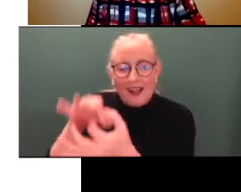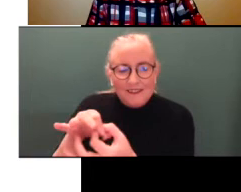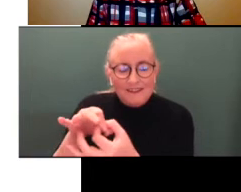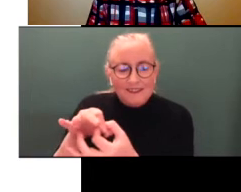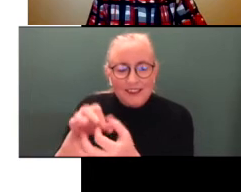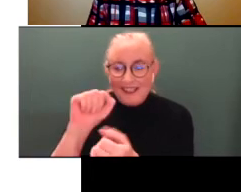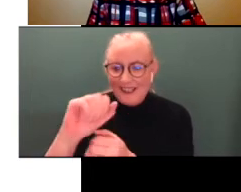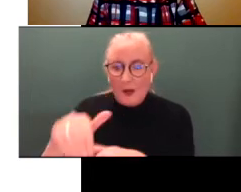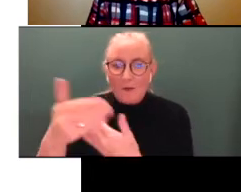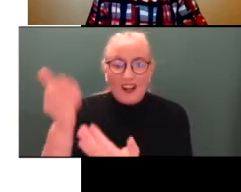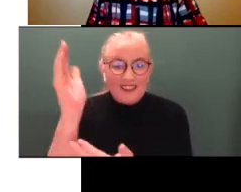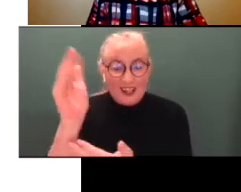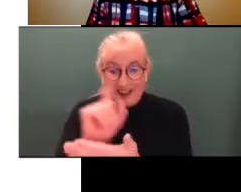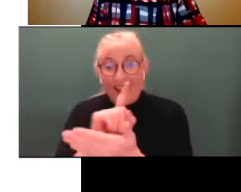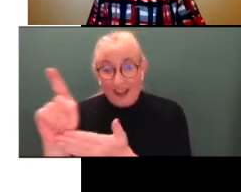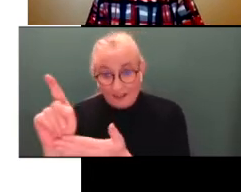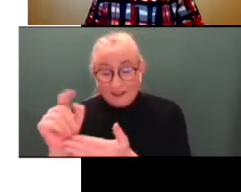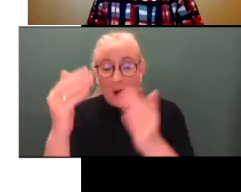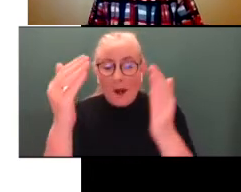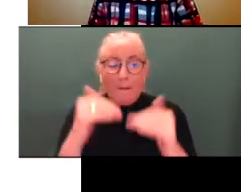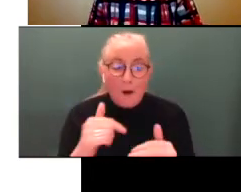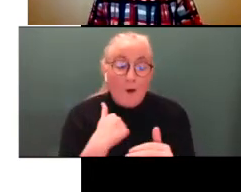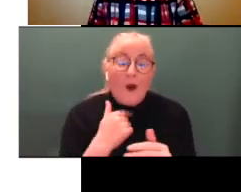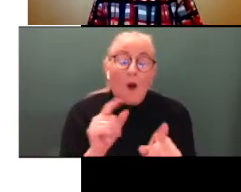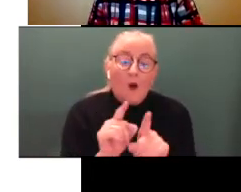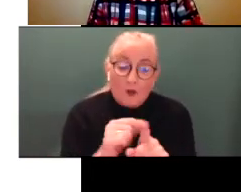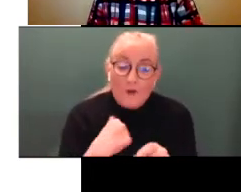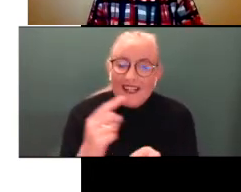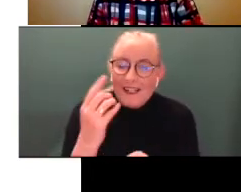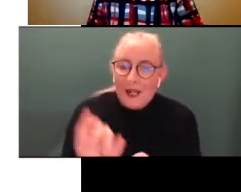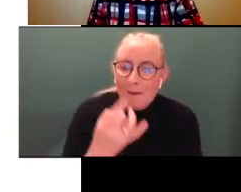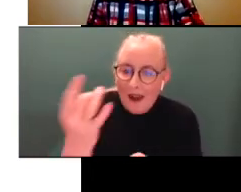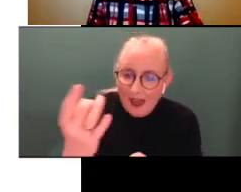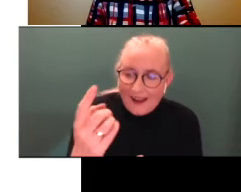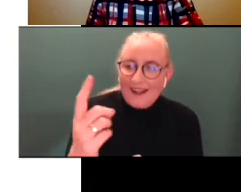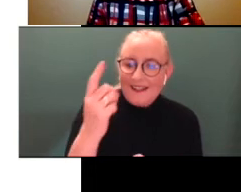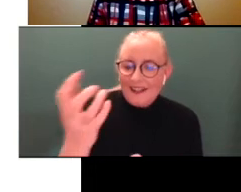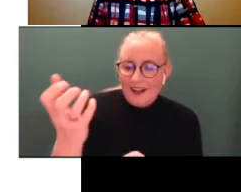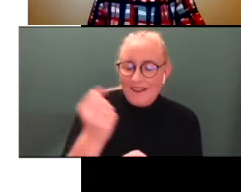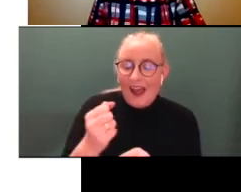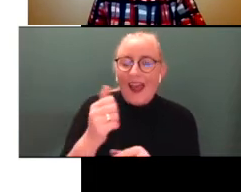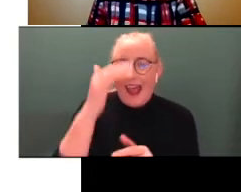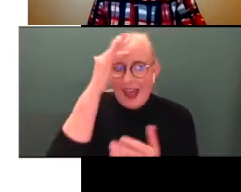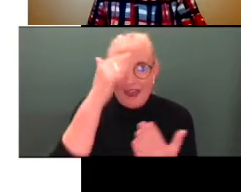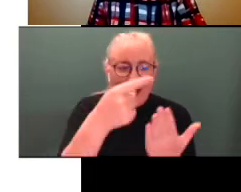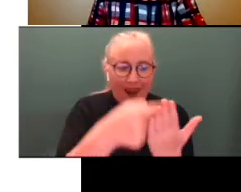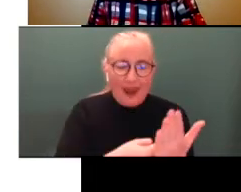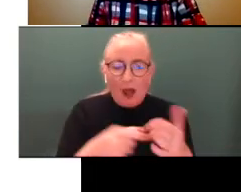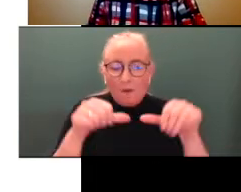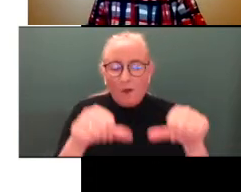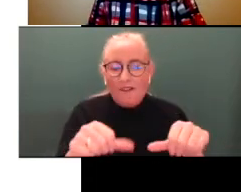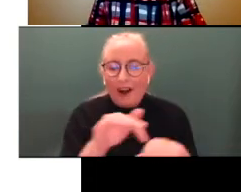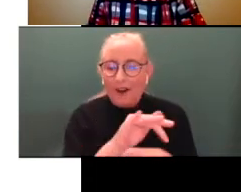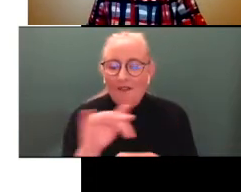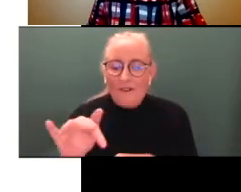his presentation later on. And I just note that we applied for and received ethical approval from